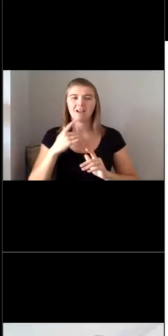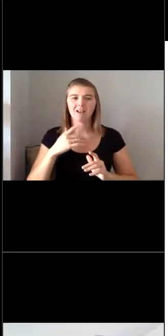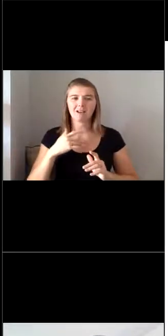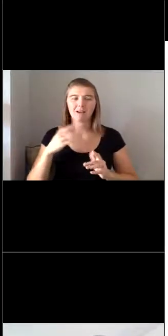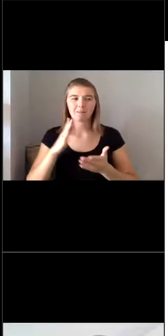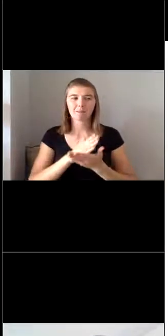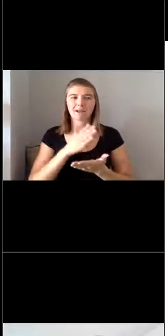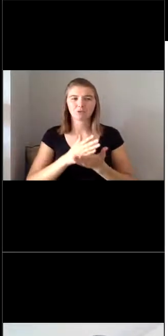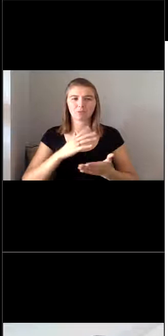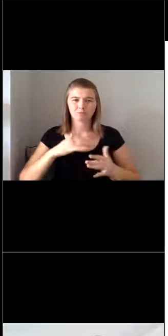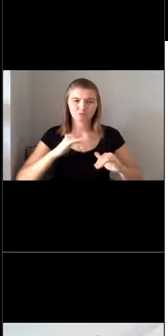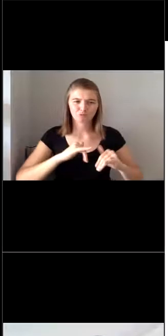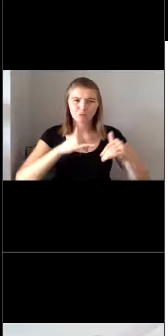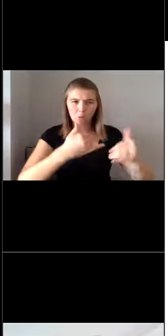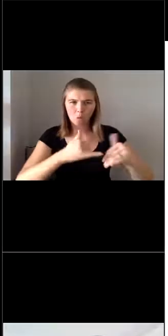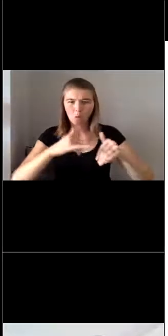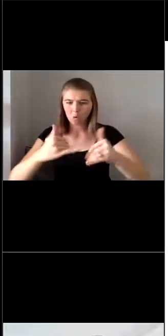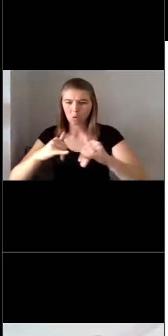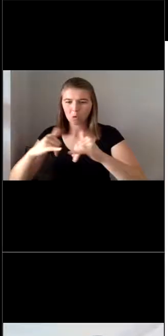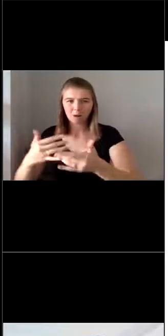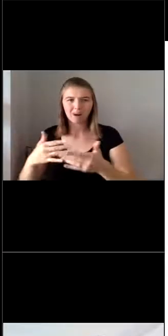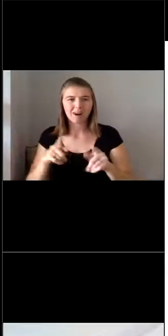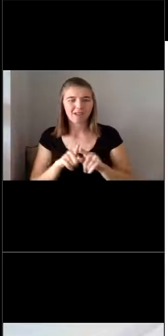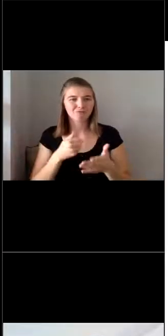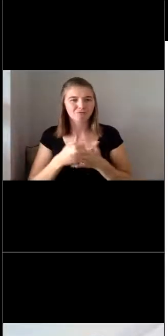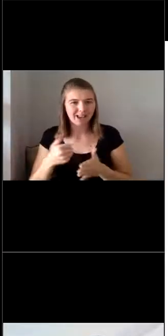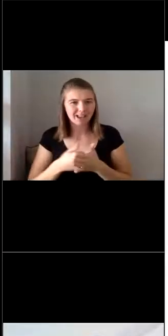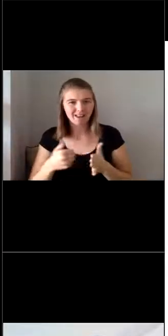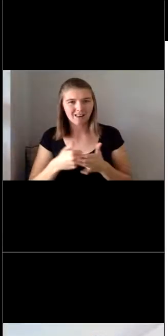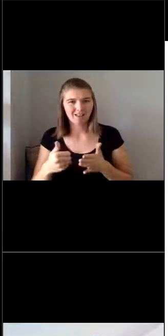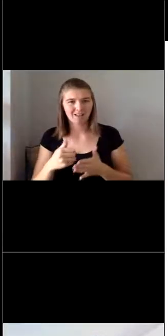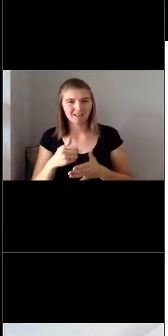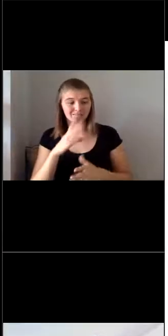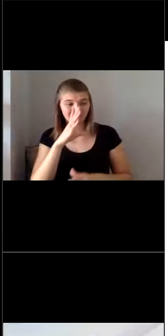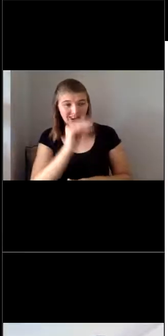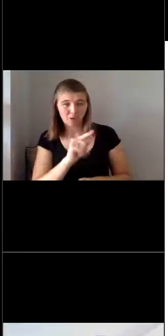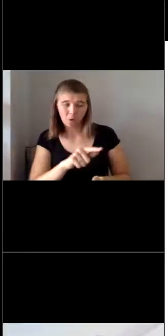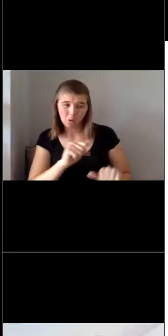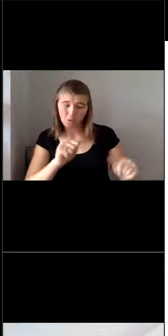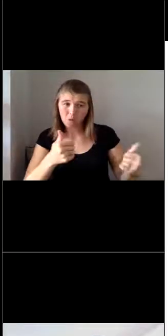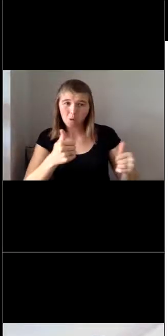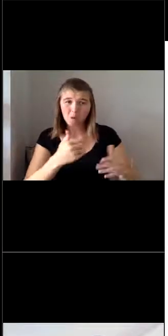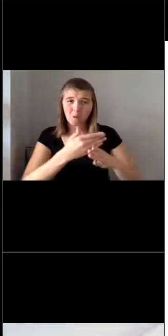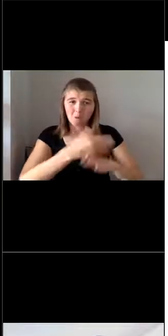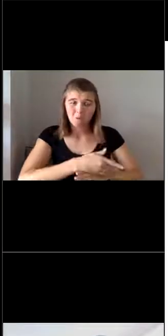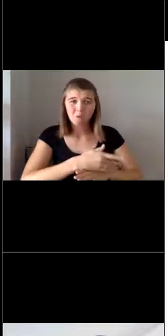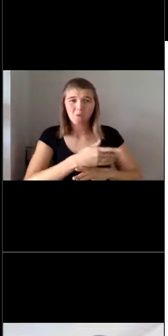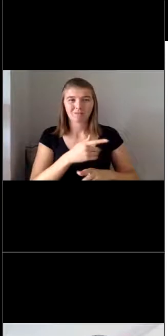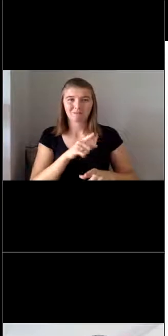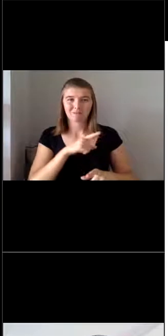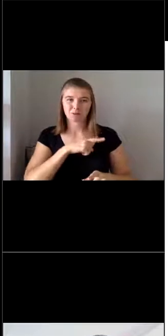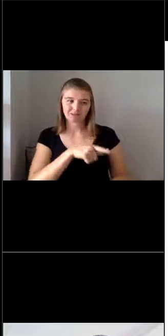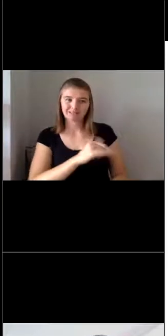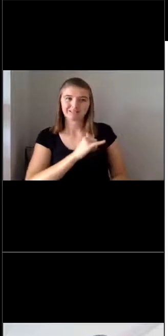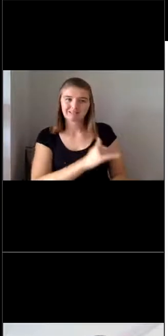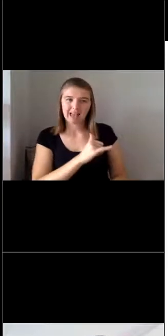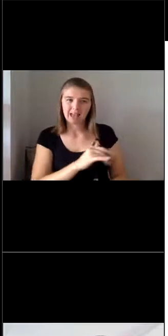reward our staff who are often working at, you know, through a lot of difficulties themselves going through this